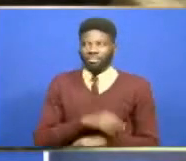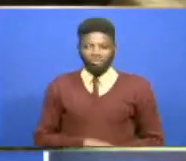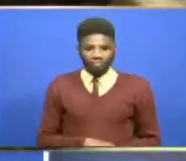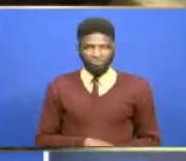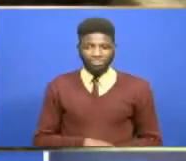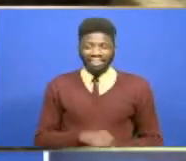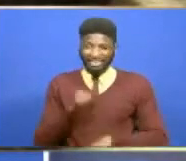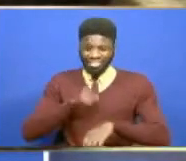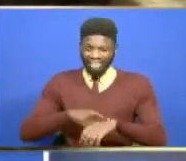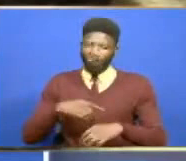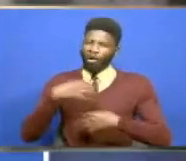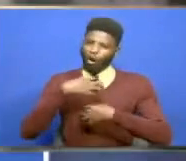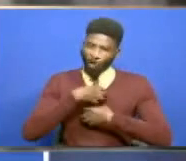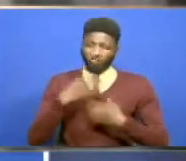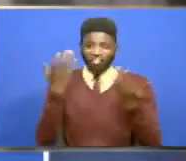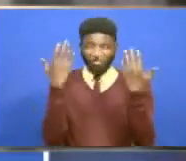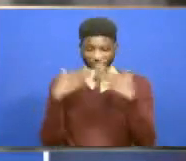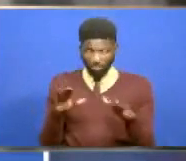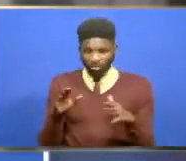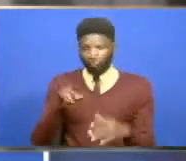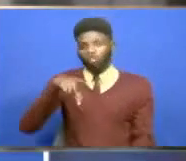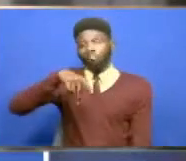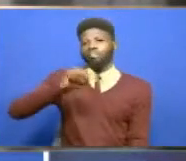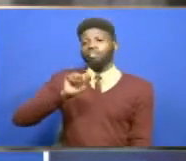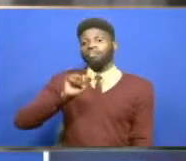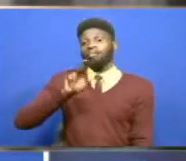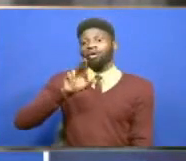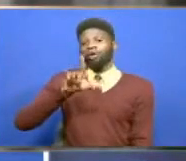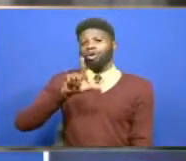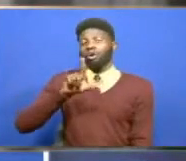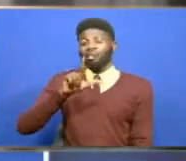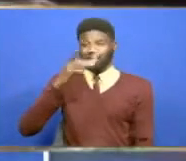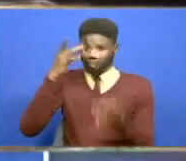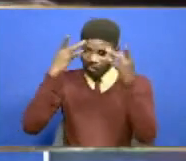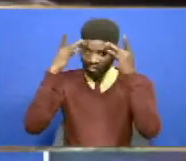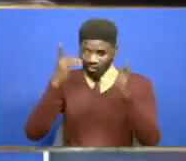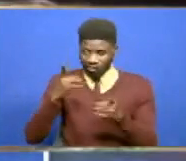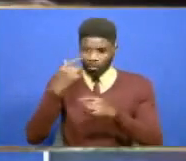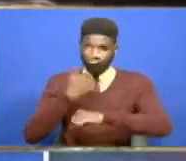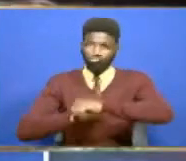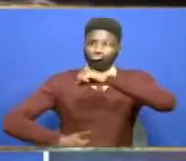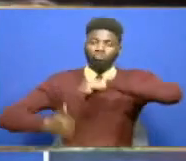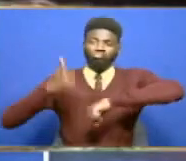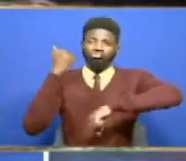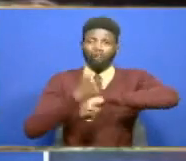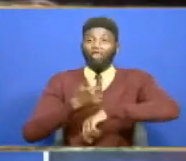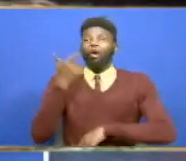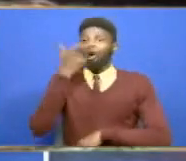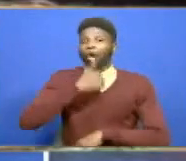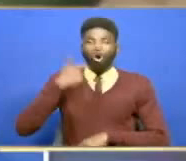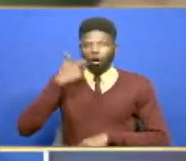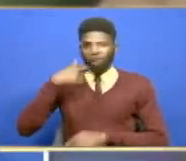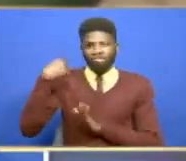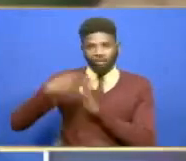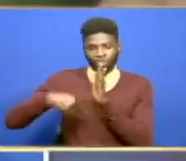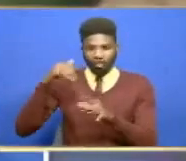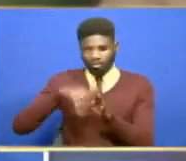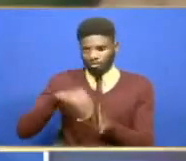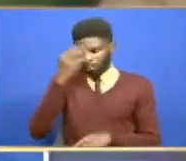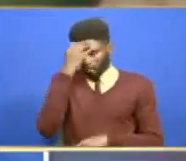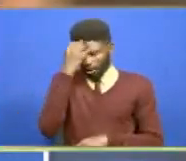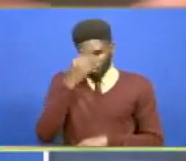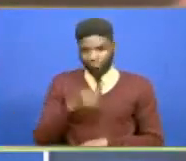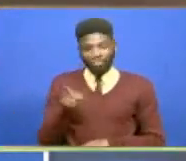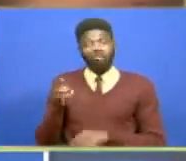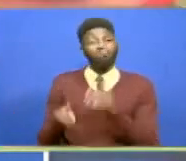Upon retirement, Njuguna decided to set up an edible oil refinery at his homestead in Kitale. Although he launched